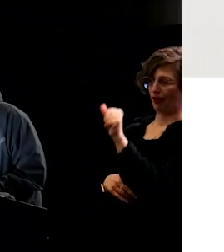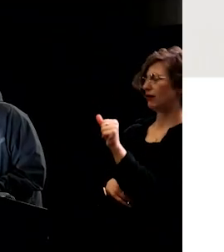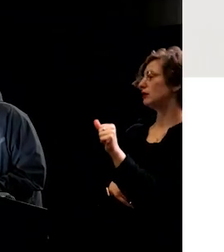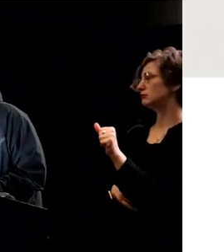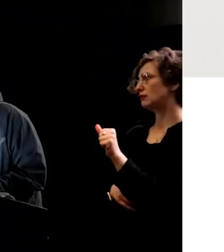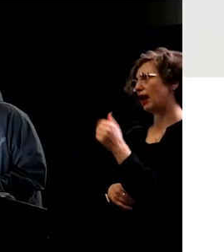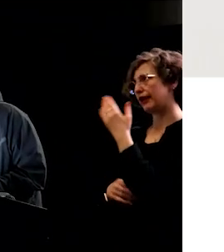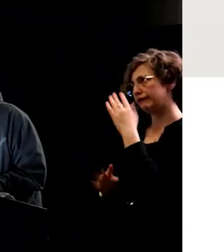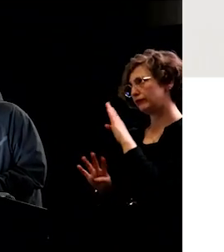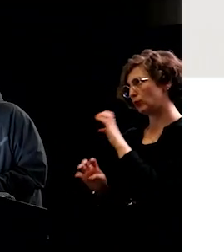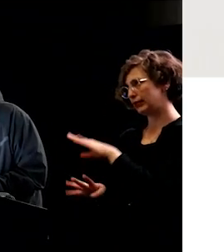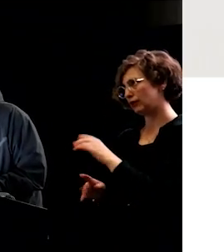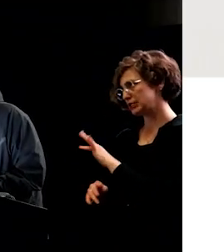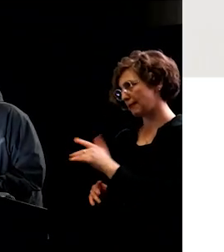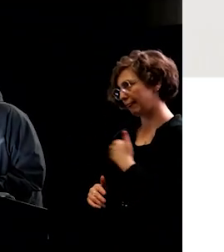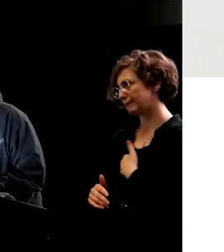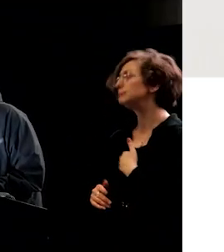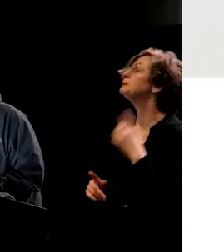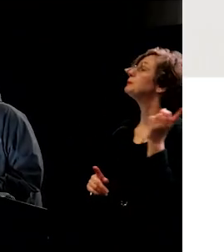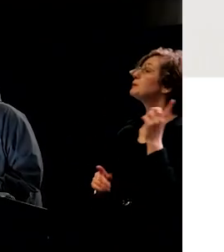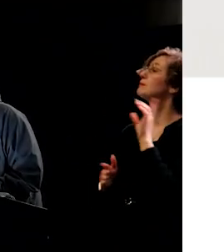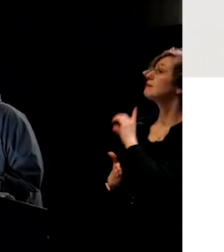he would be like a design luminaire.